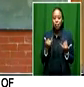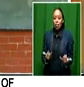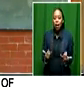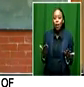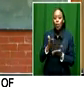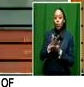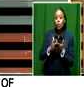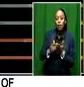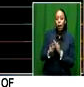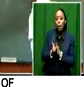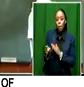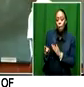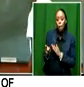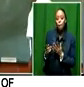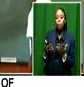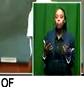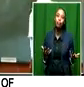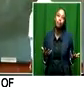perhaps some of them